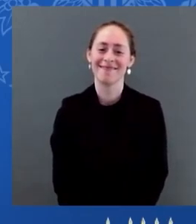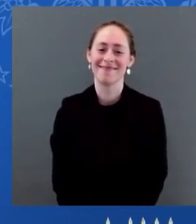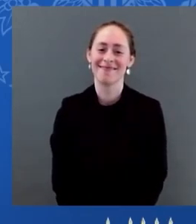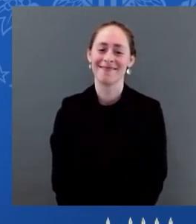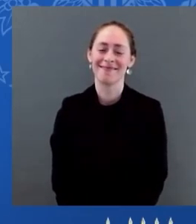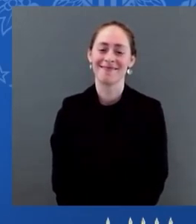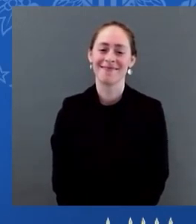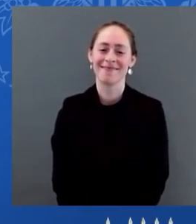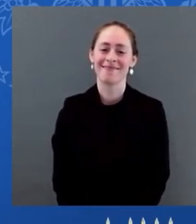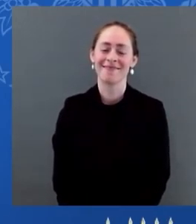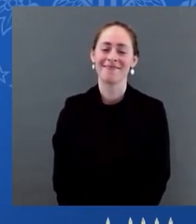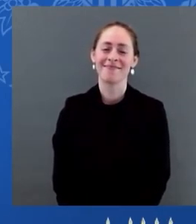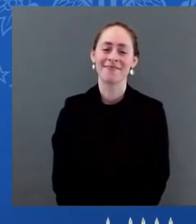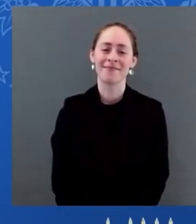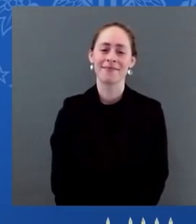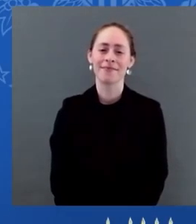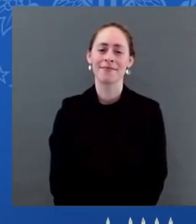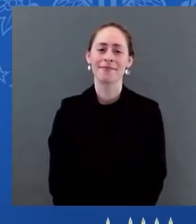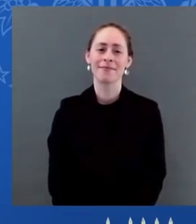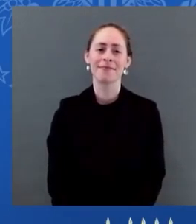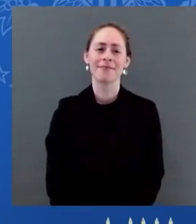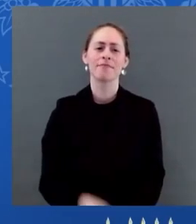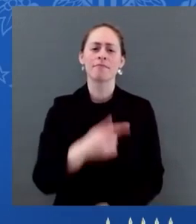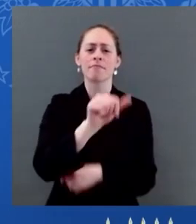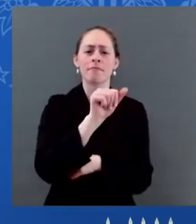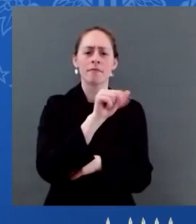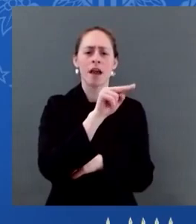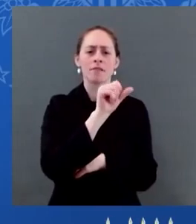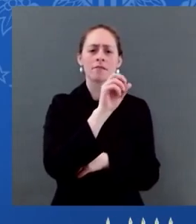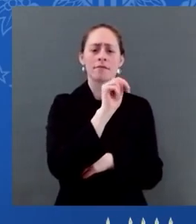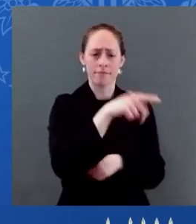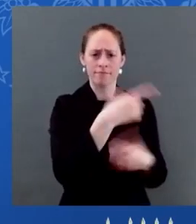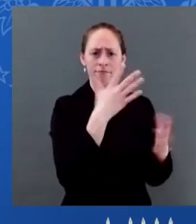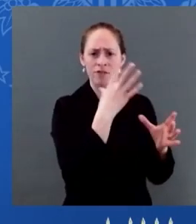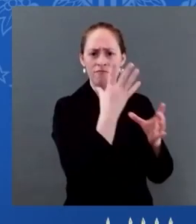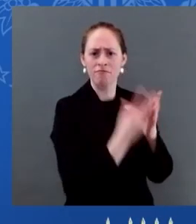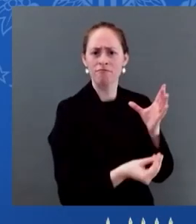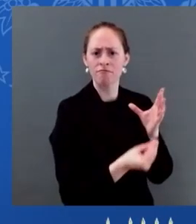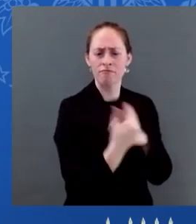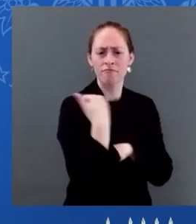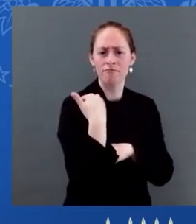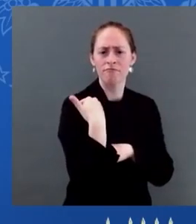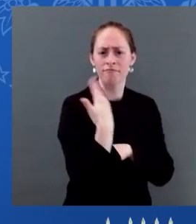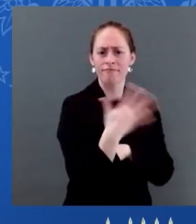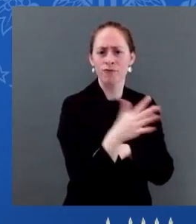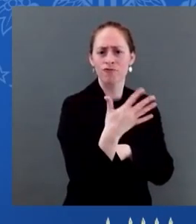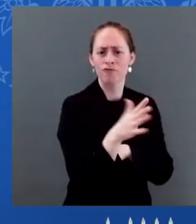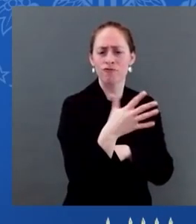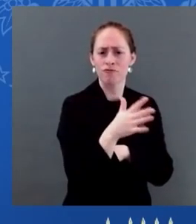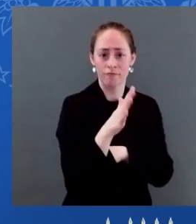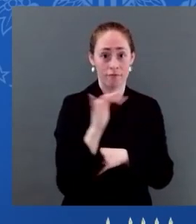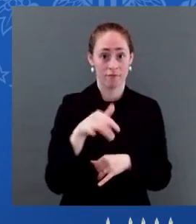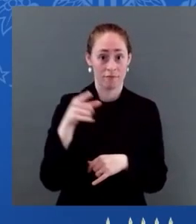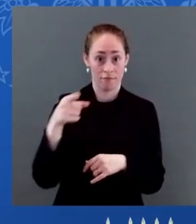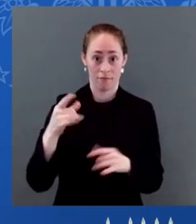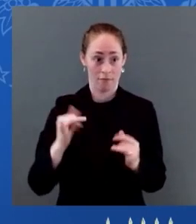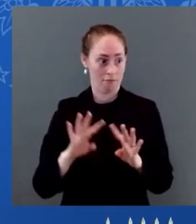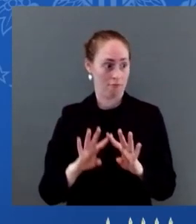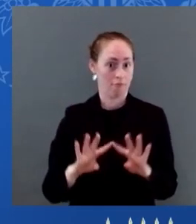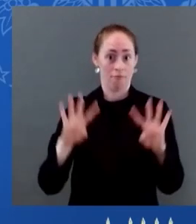is the second of his menorahs to be in the White House. As we honor his work, we also honor the abiding lesson of his